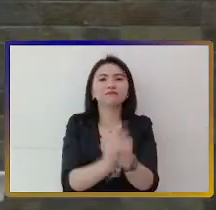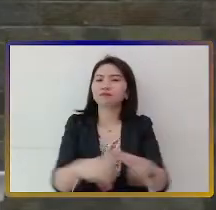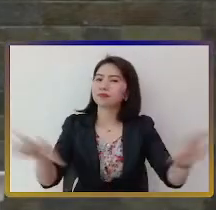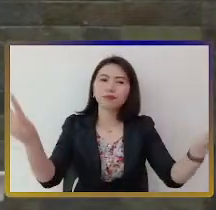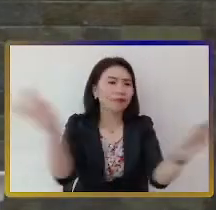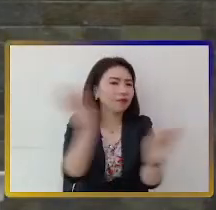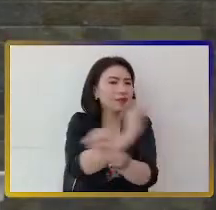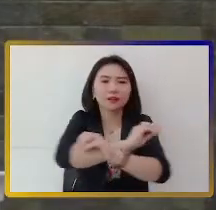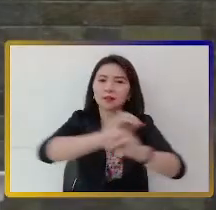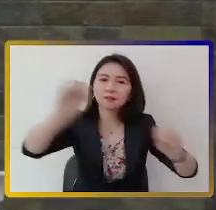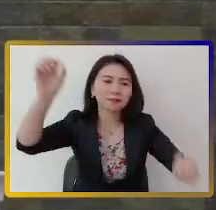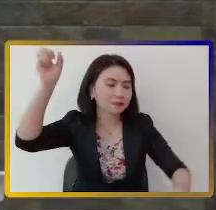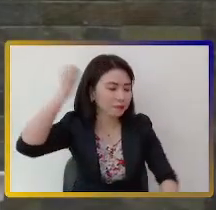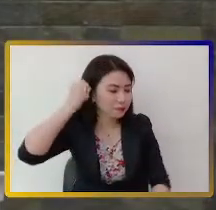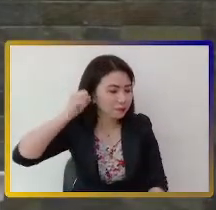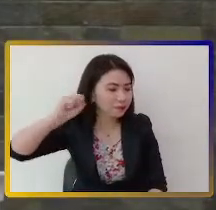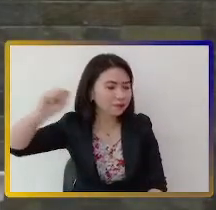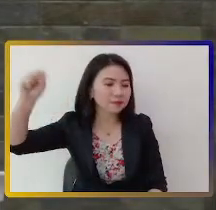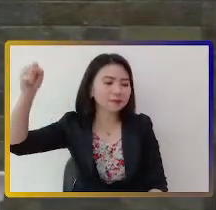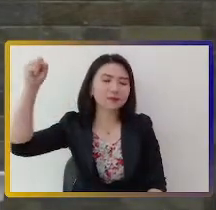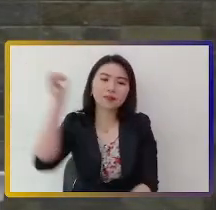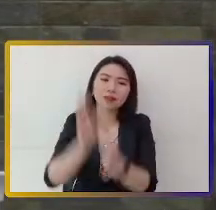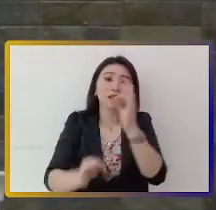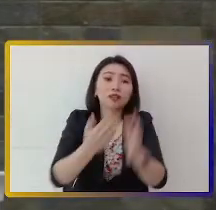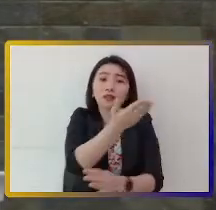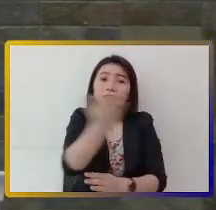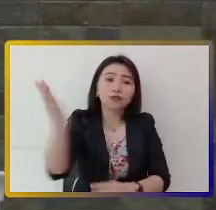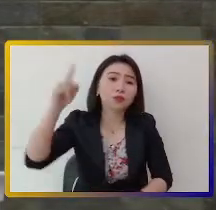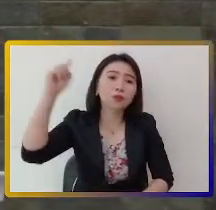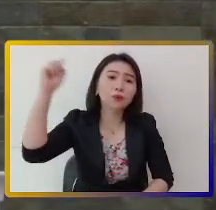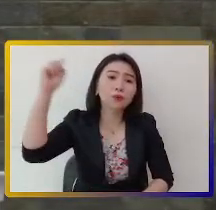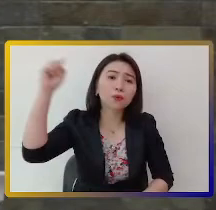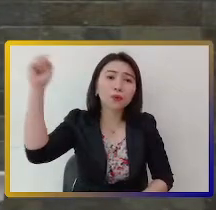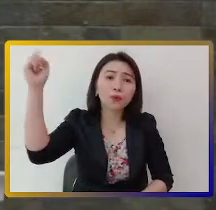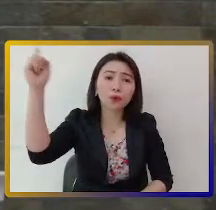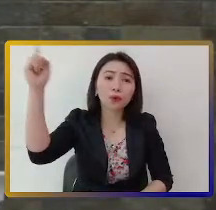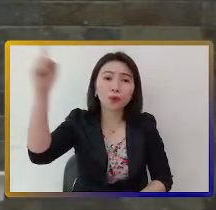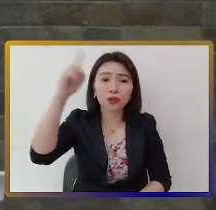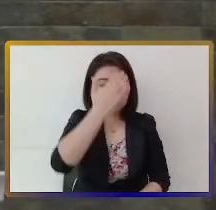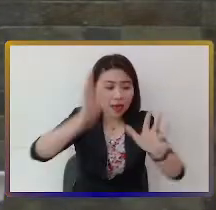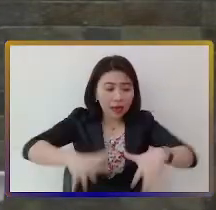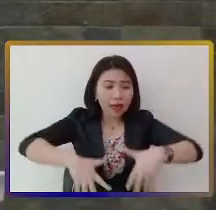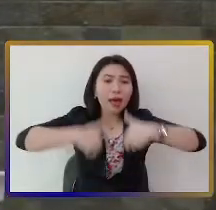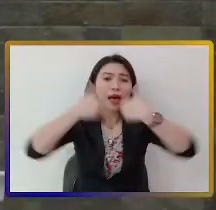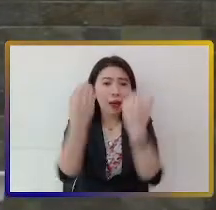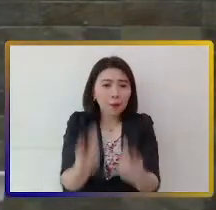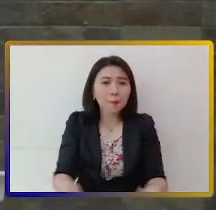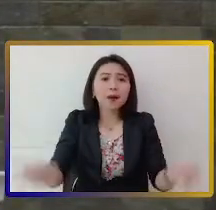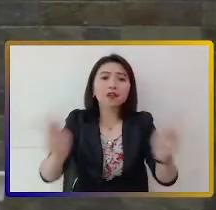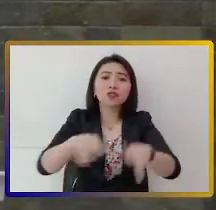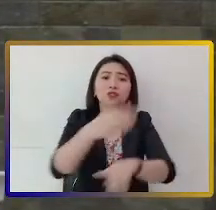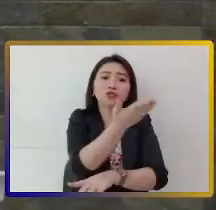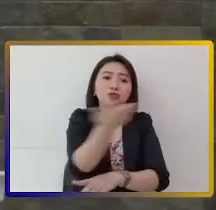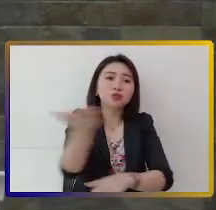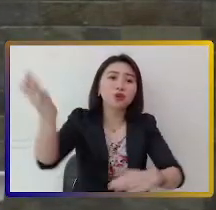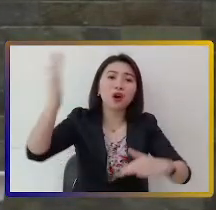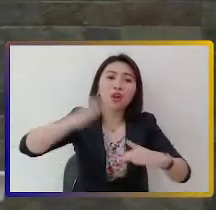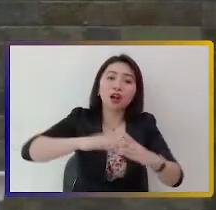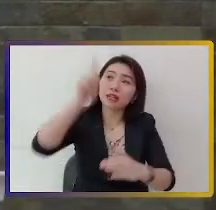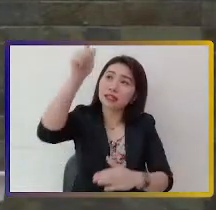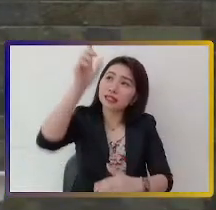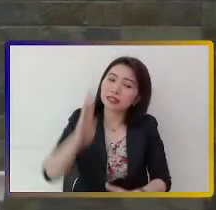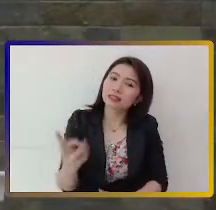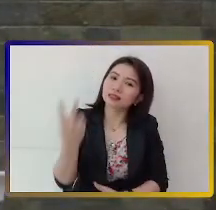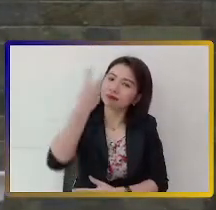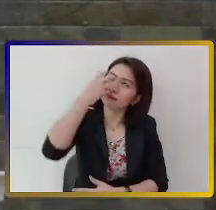tears that don't make a sound. If you only knew how precious you